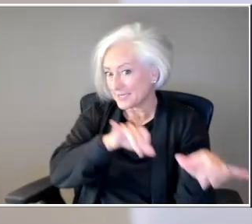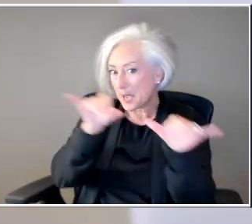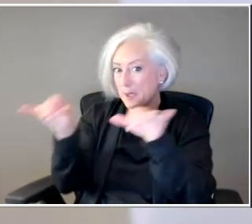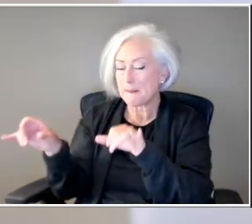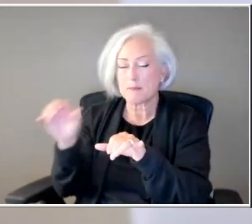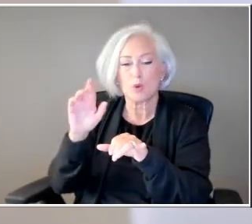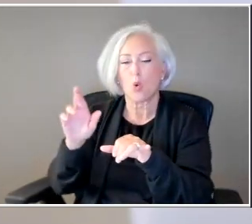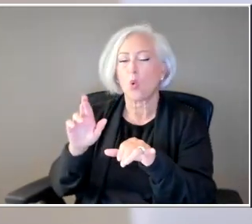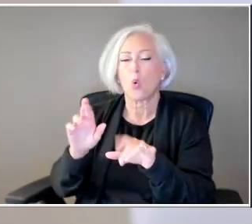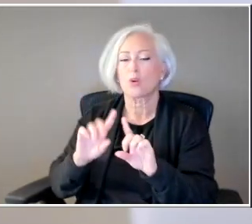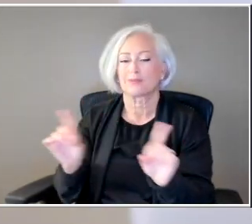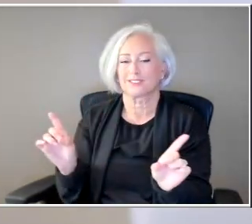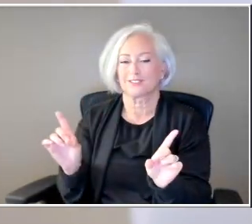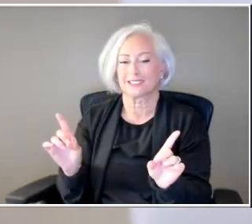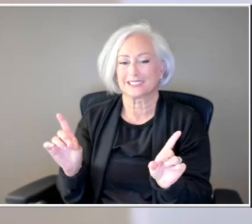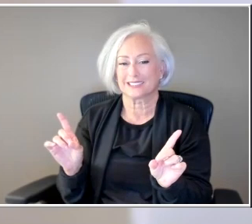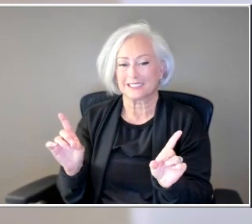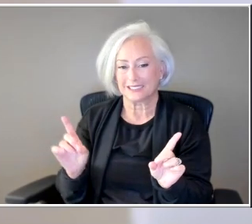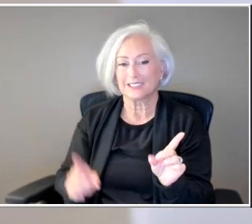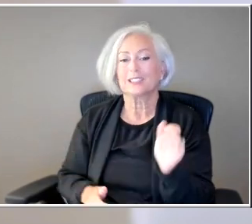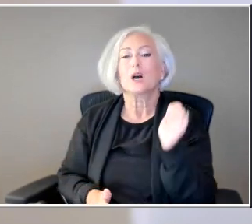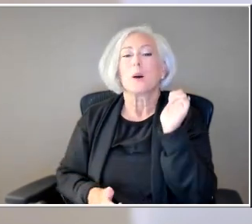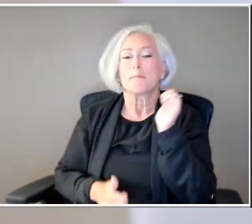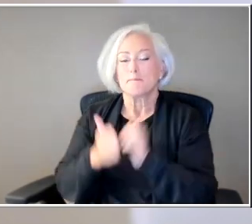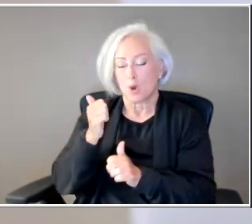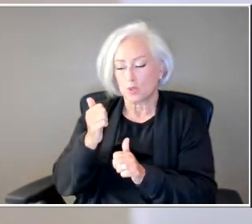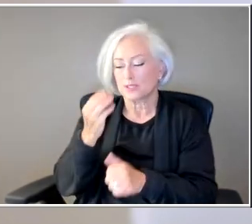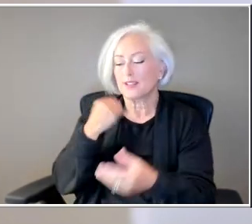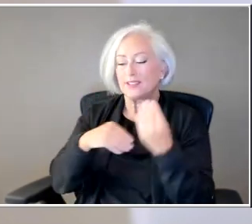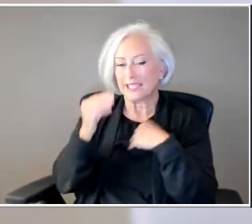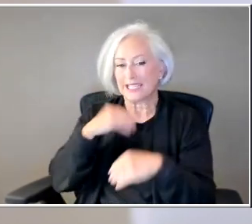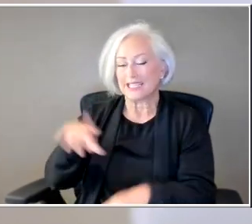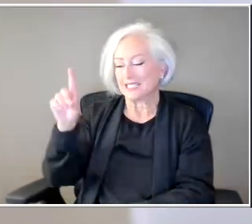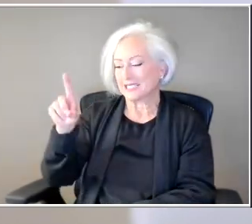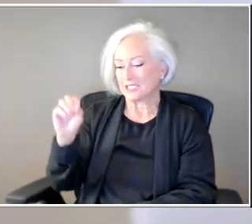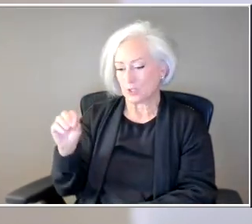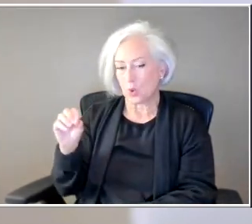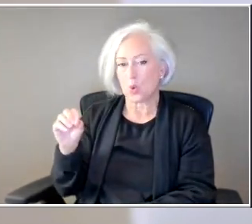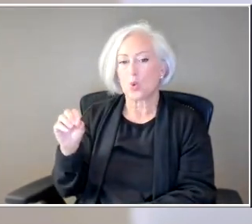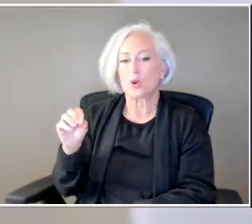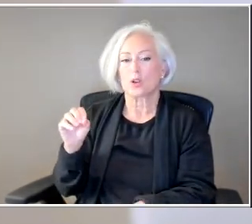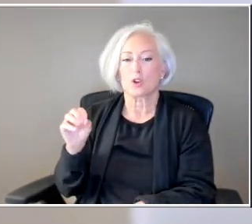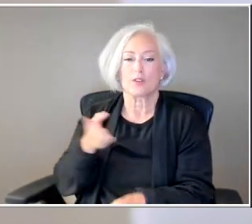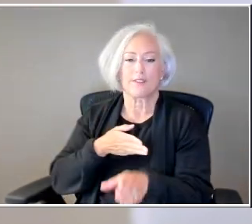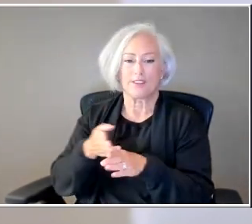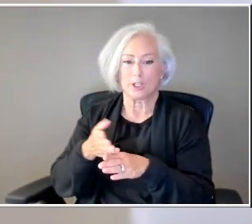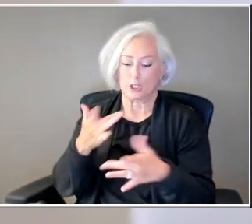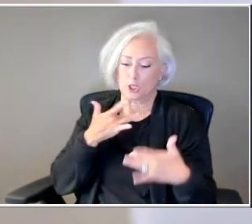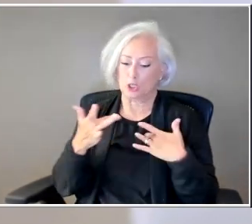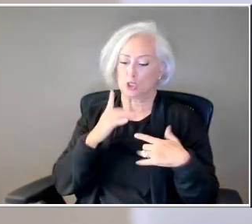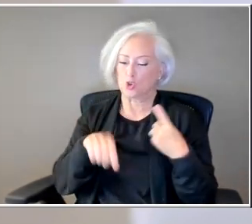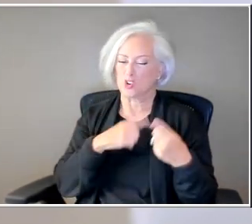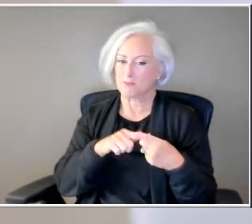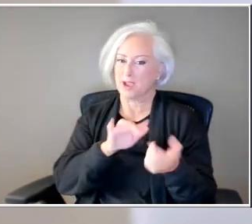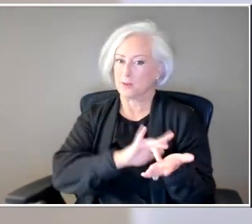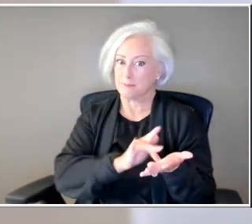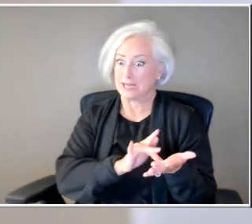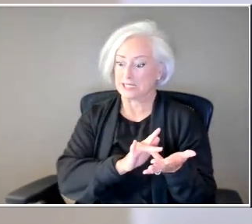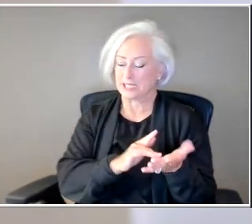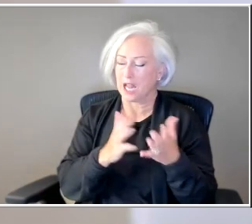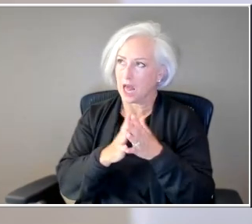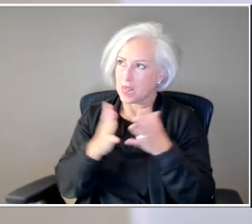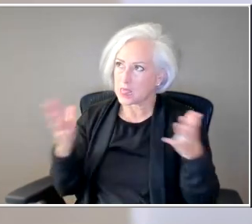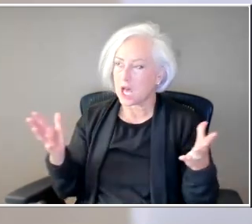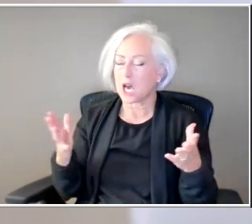So largely the eating disorder field is pretty concerned about these drugs. There's been a lot of concern